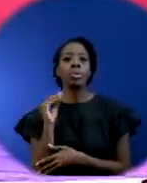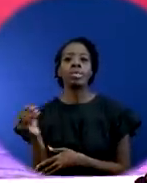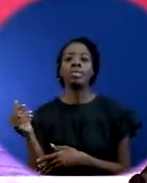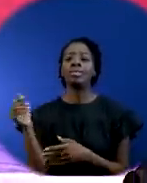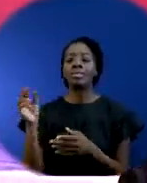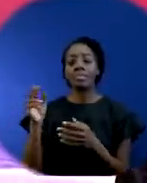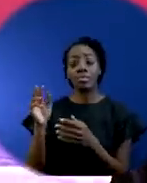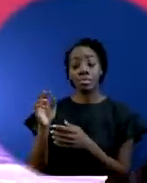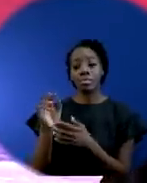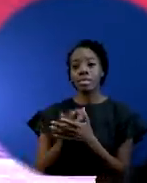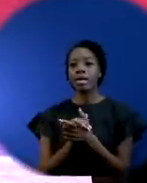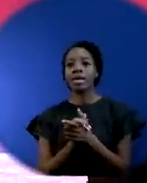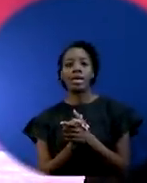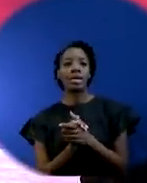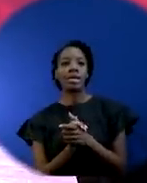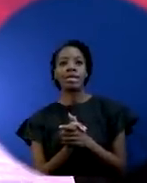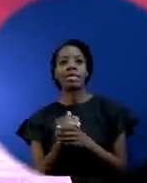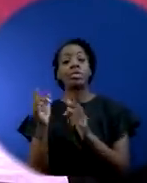meant for me.